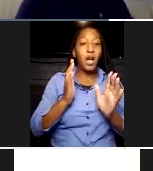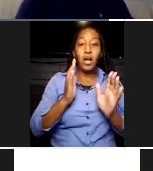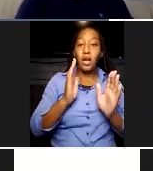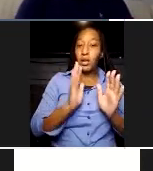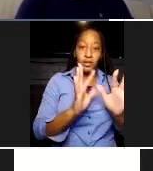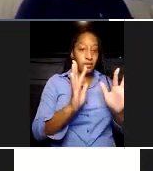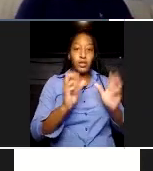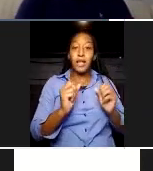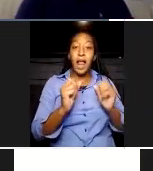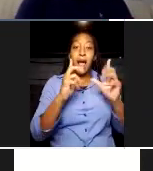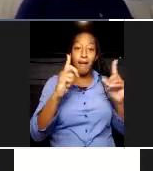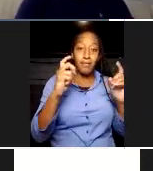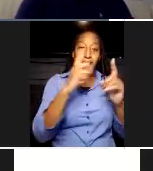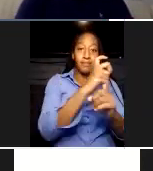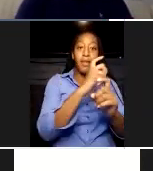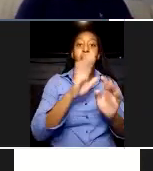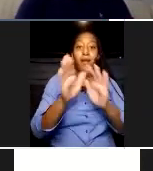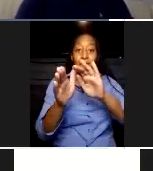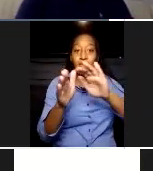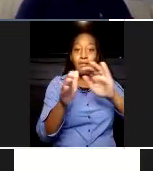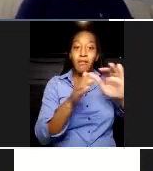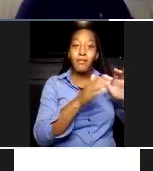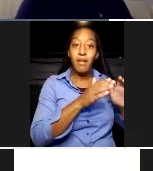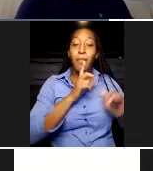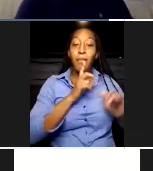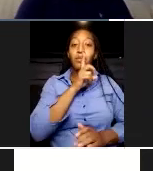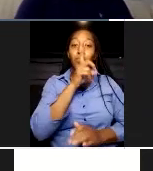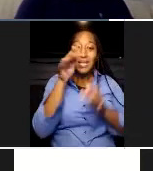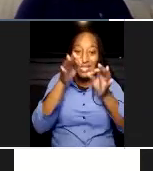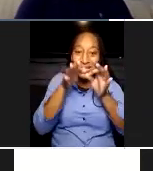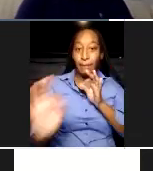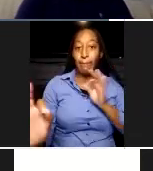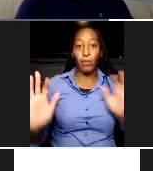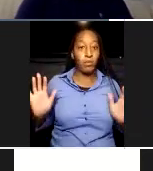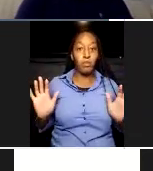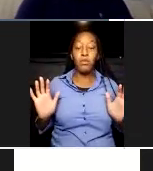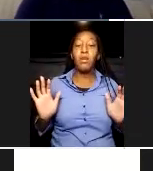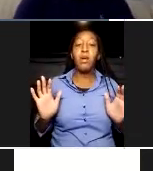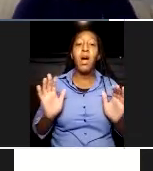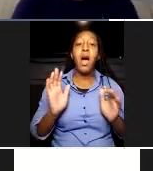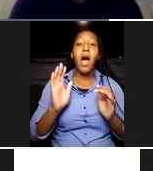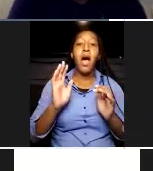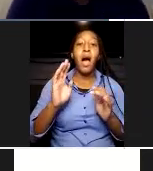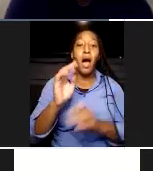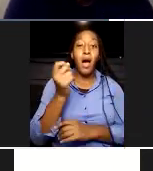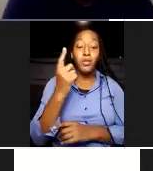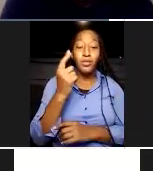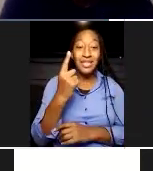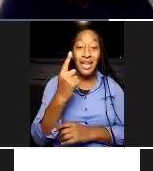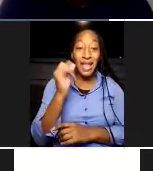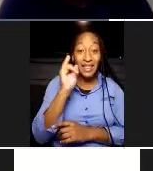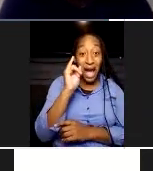the other thing is that even though the idea of knowing what momentum is and how we calculate it is